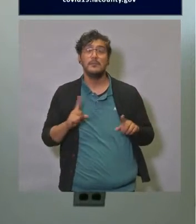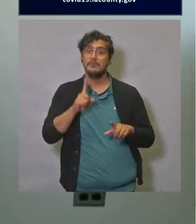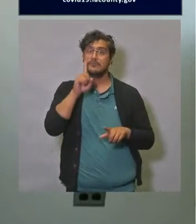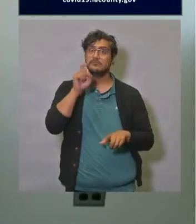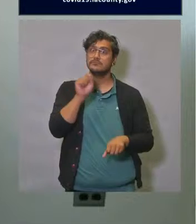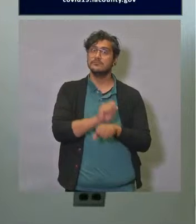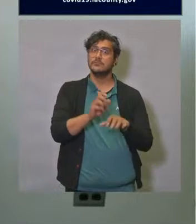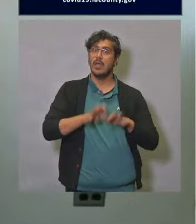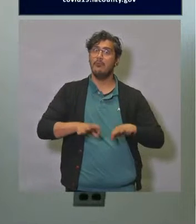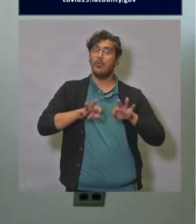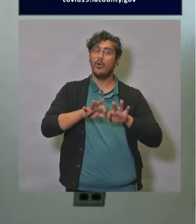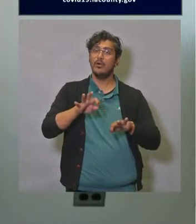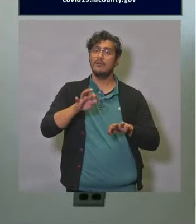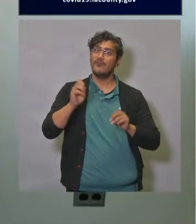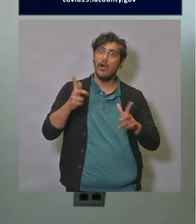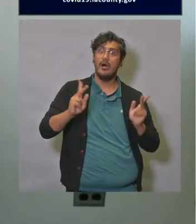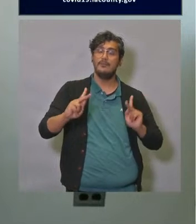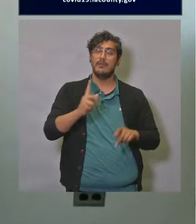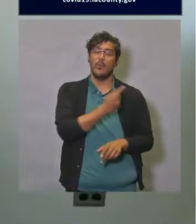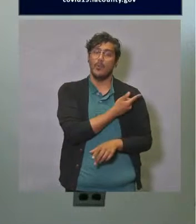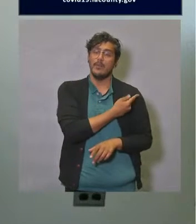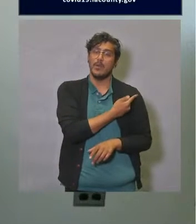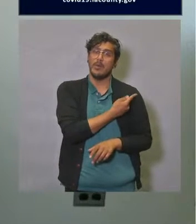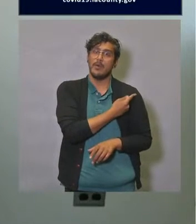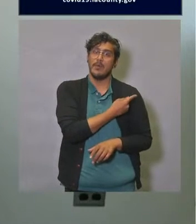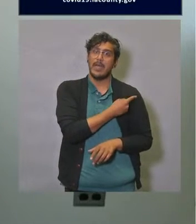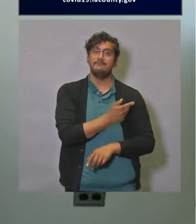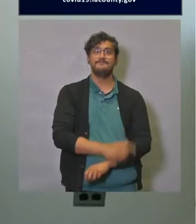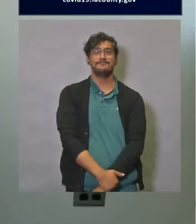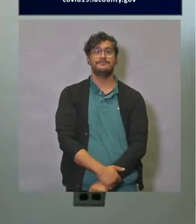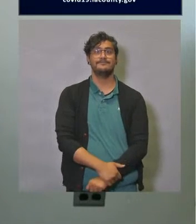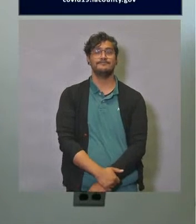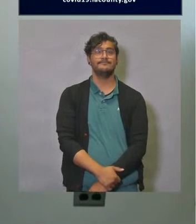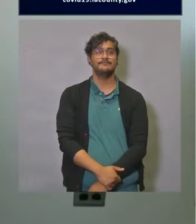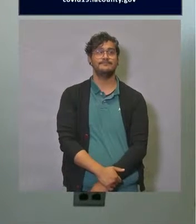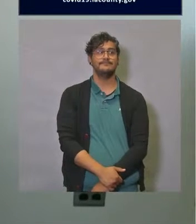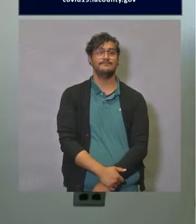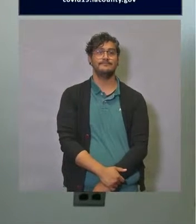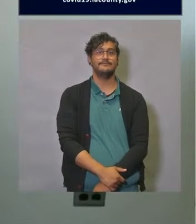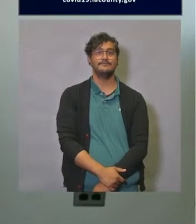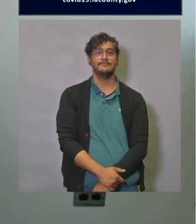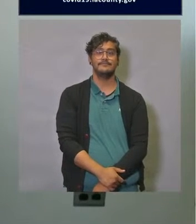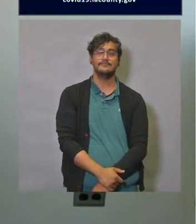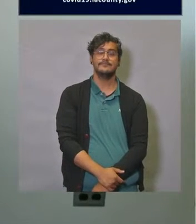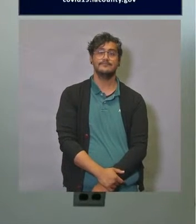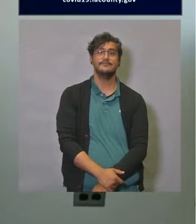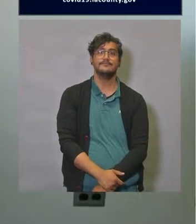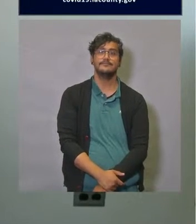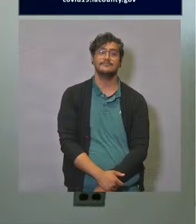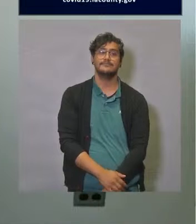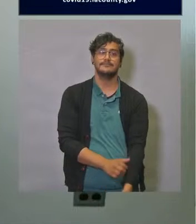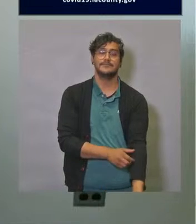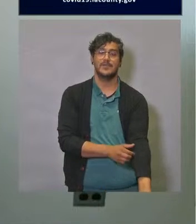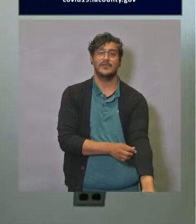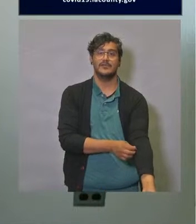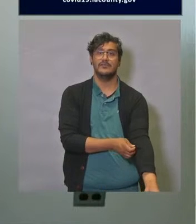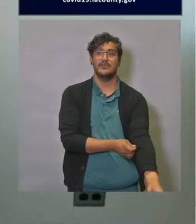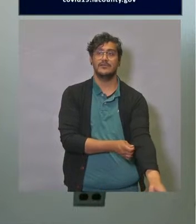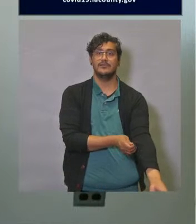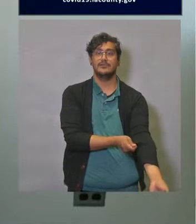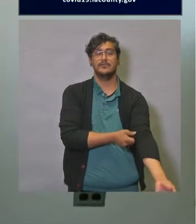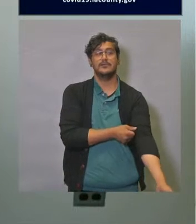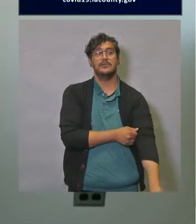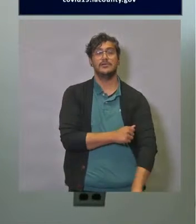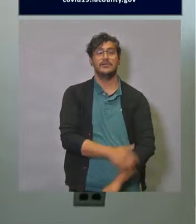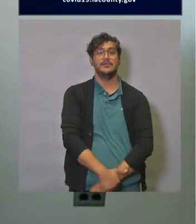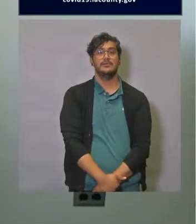for us to get every single vaccine dose that we have into someone's arm as quickly as possible. Thank